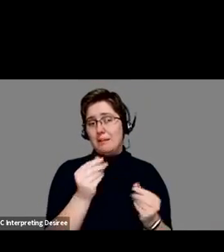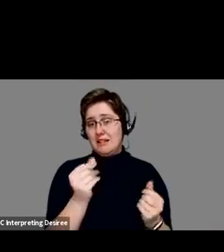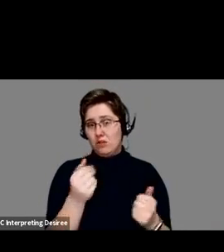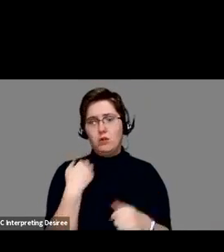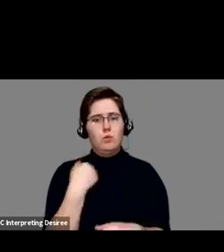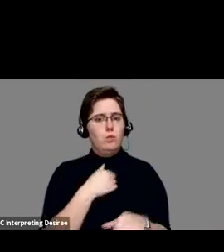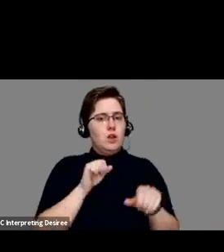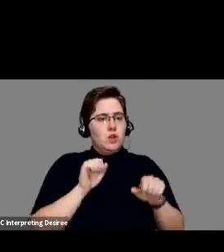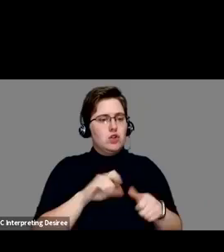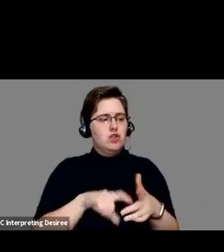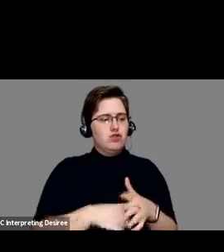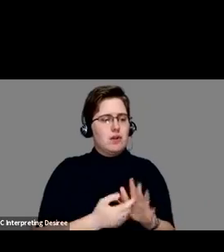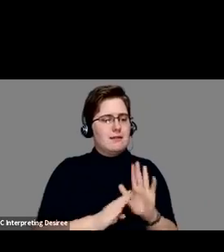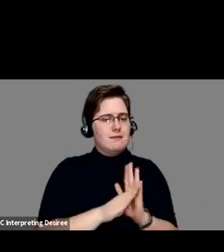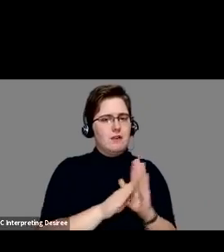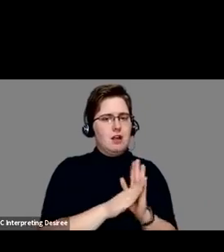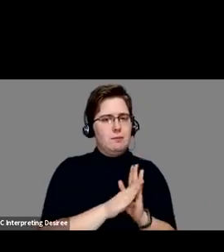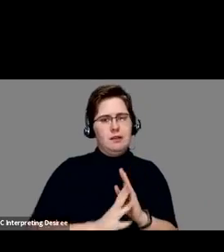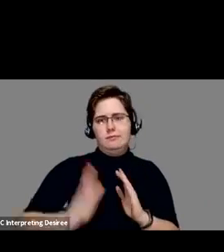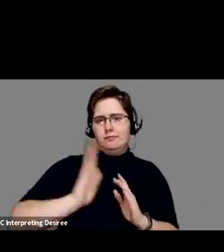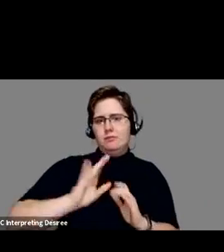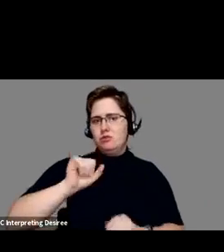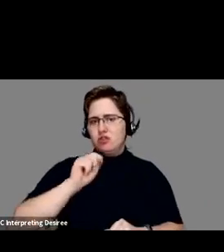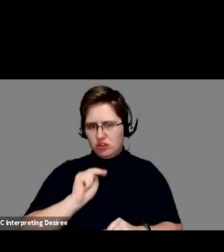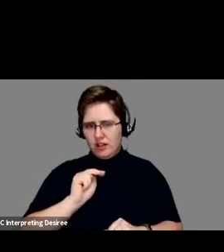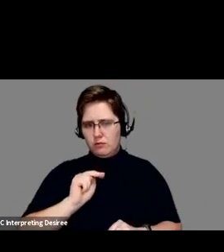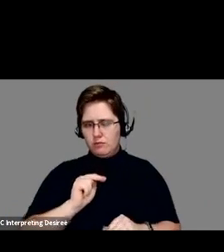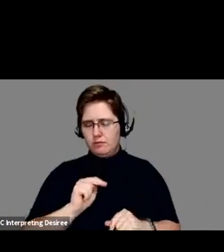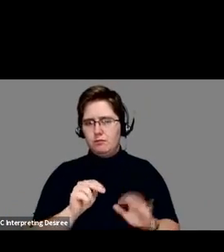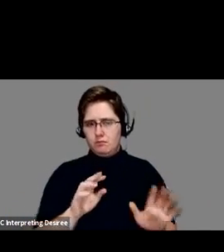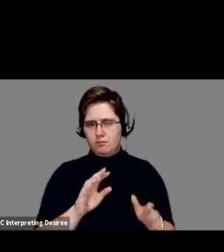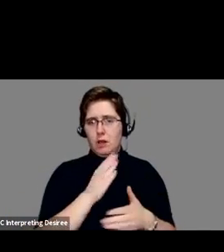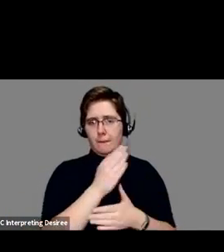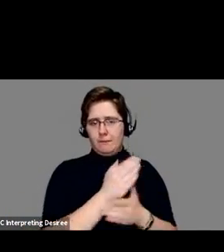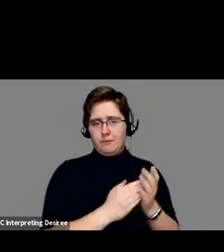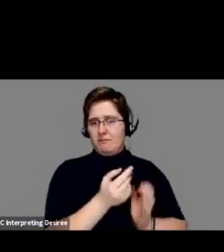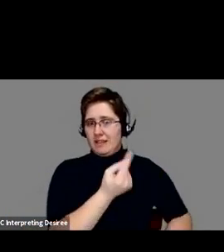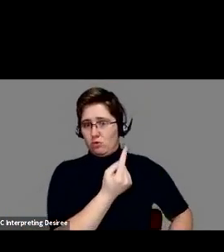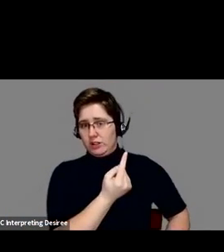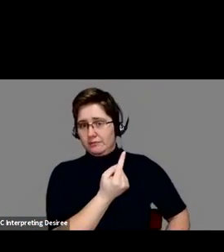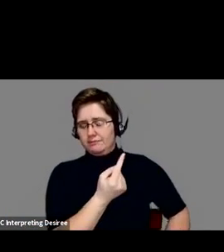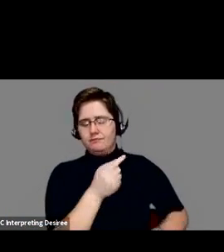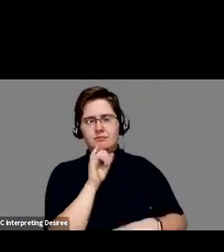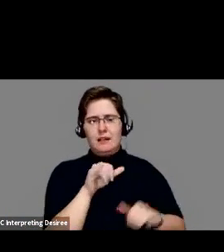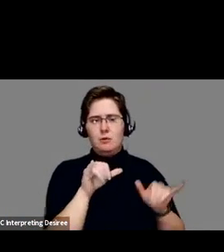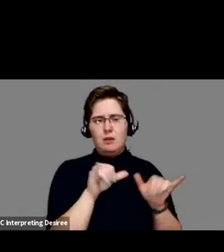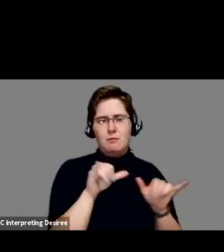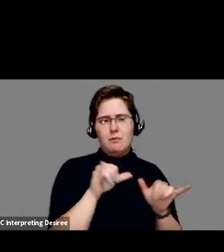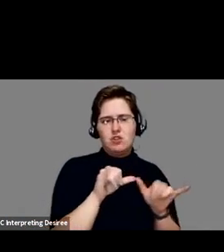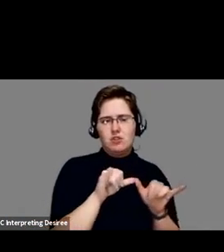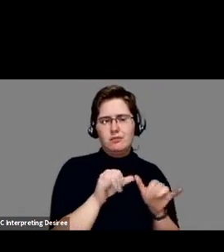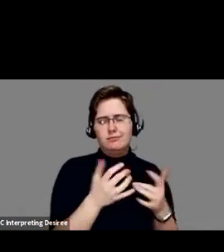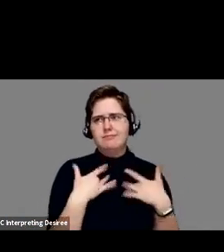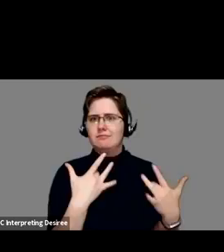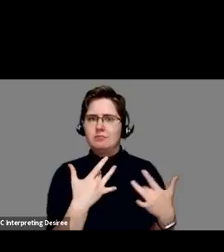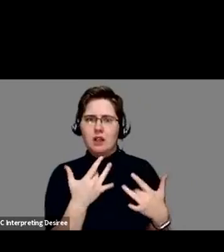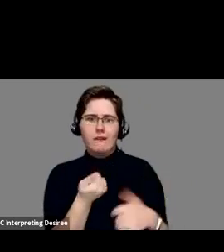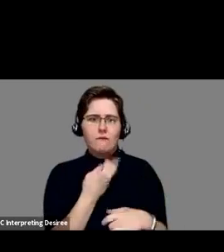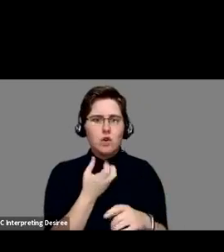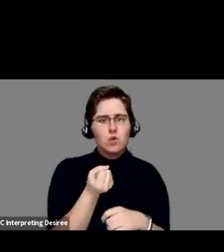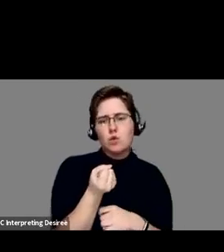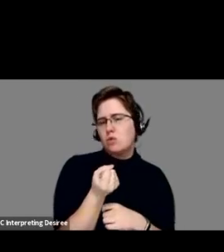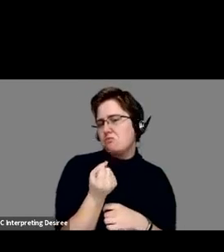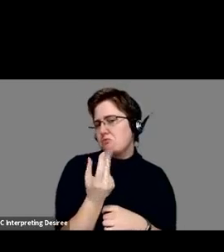start vaccine development as early as January. Phase 1 studies, which are measured in usually dozens of